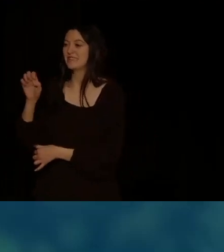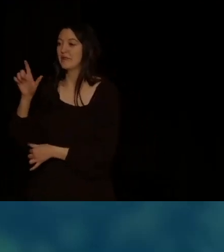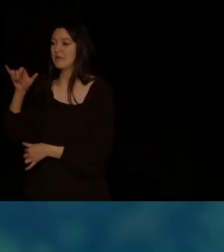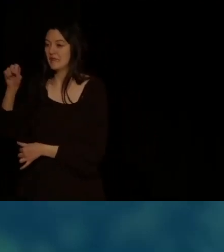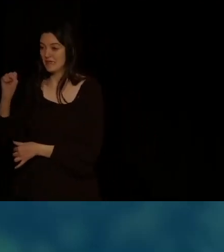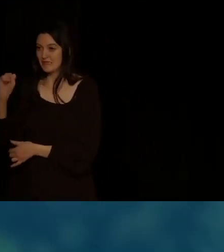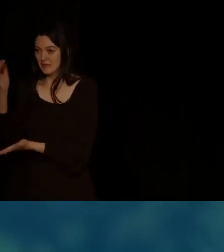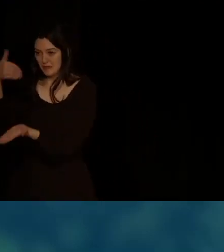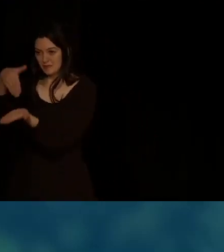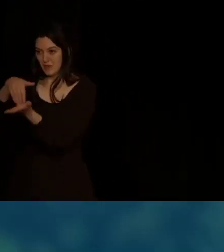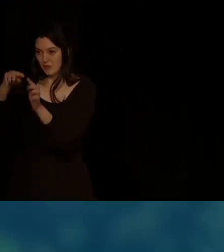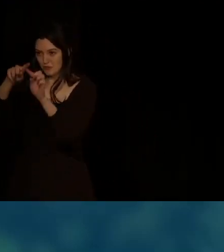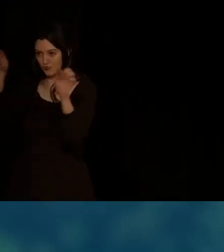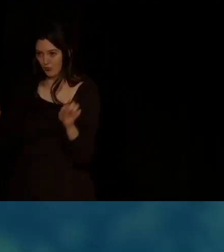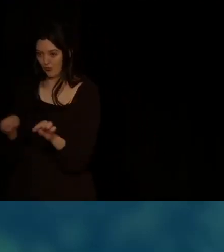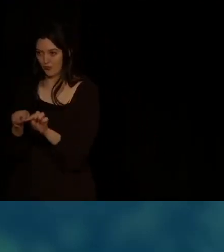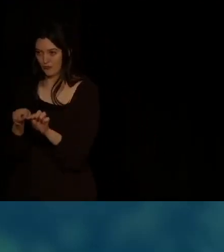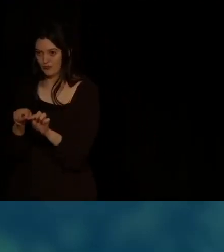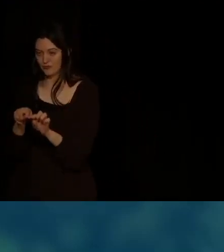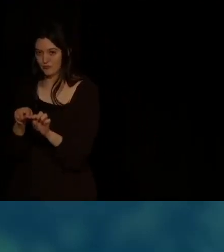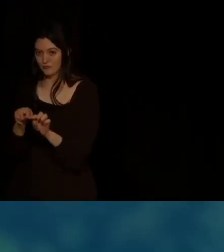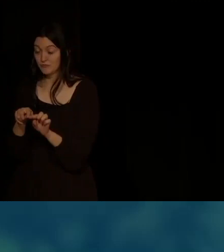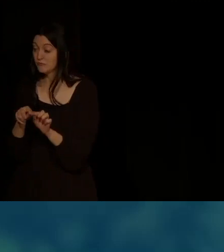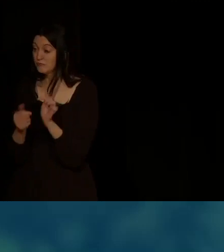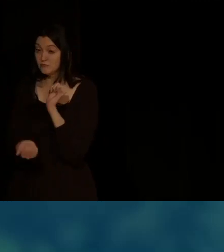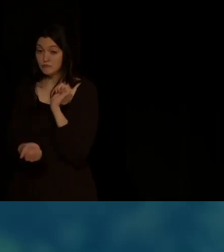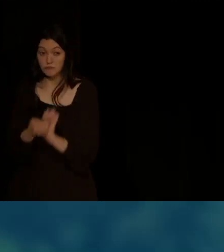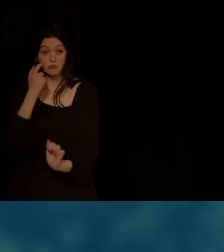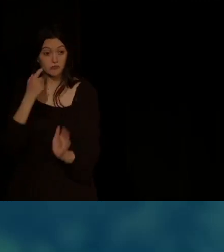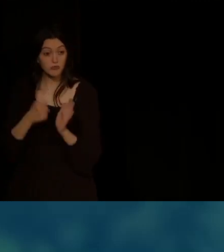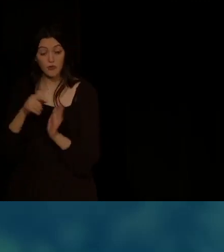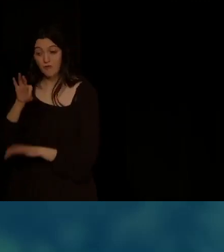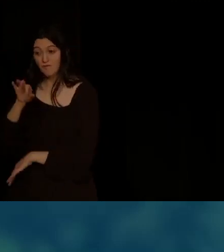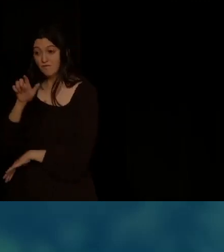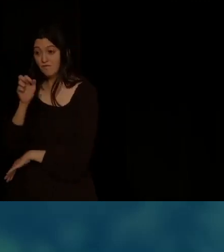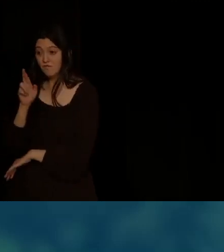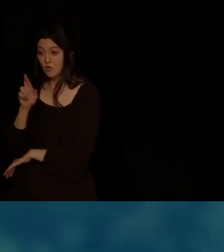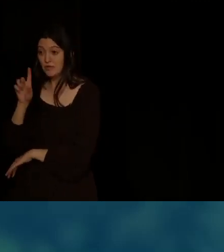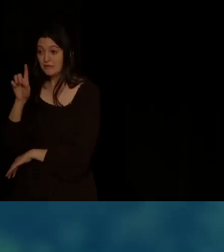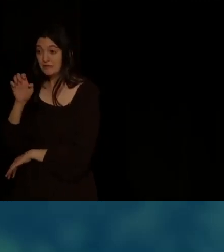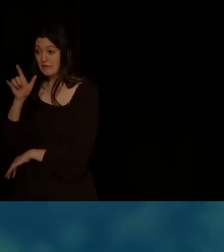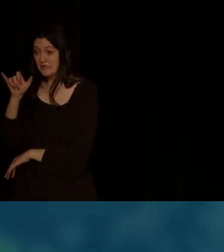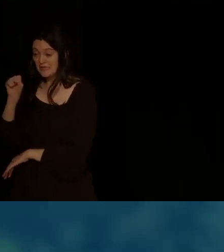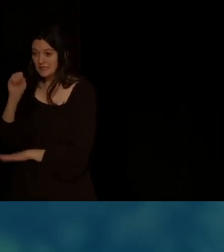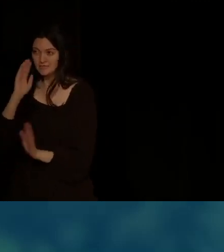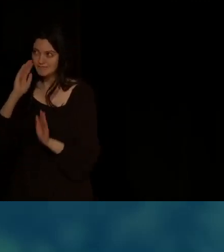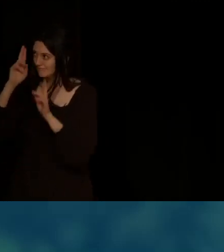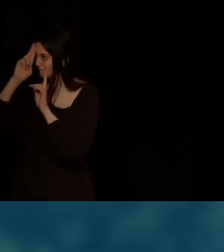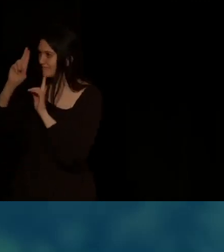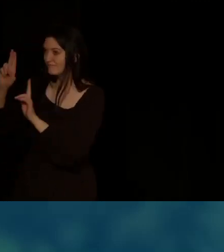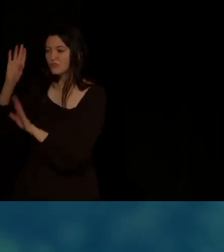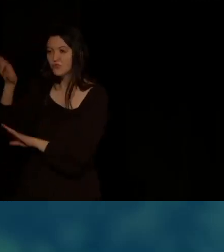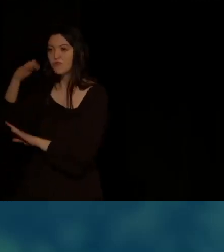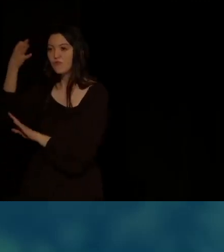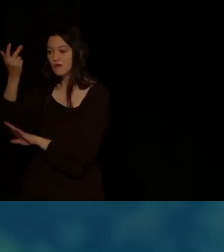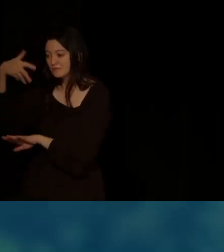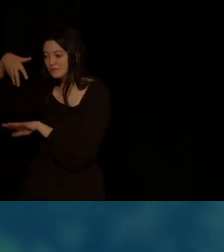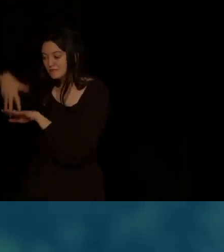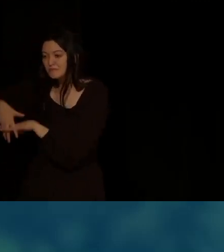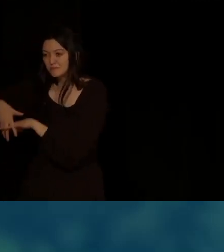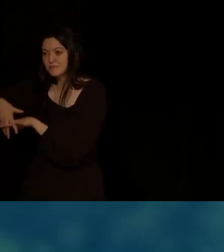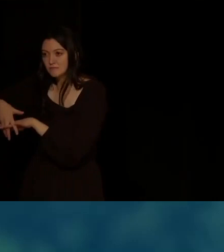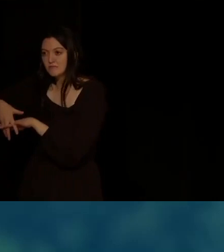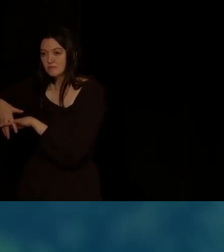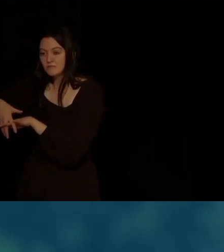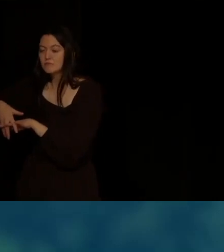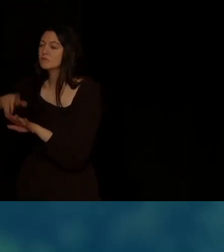woven circles. As most of you know, the fleur-de-lis is a nod to the area's French settlement and its roots.